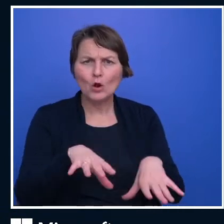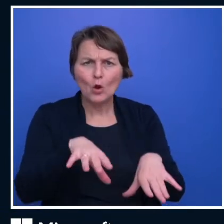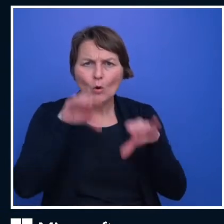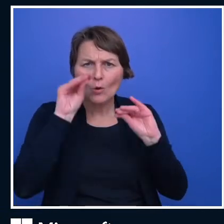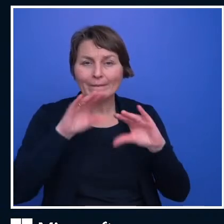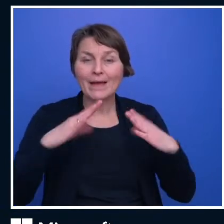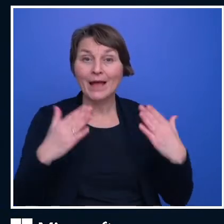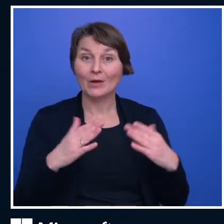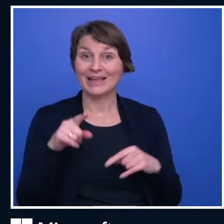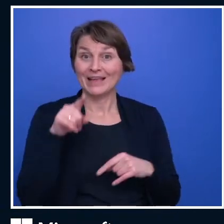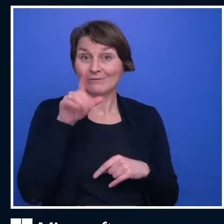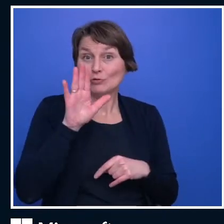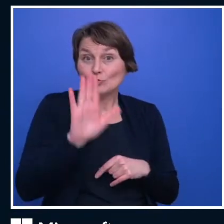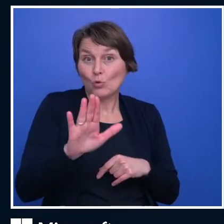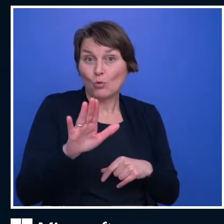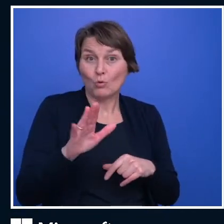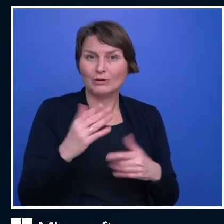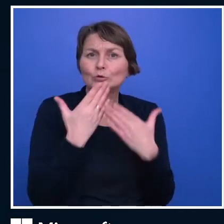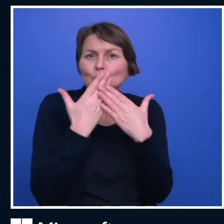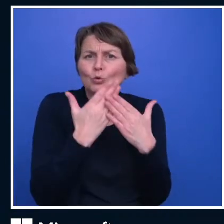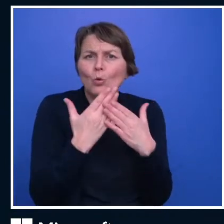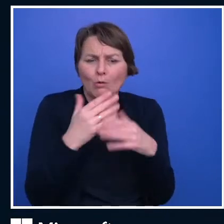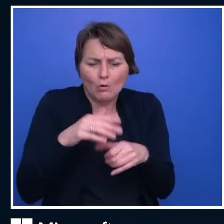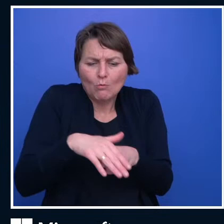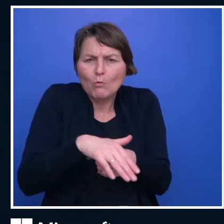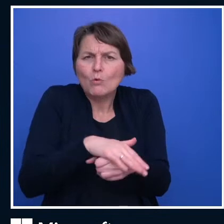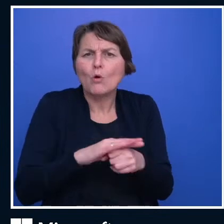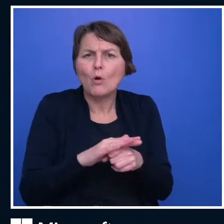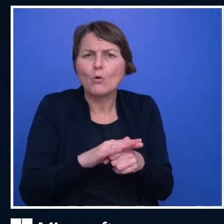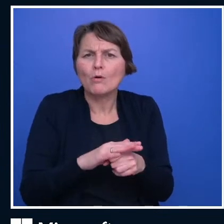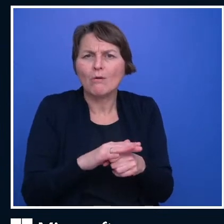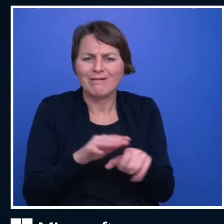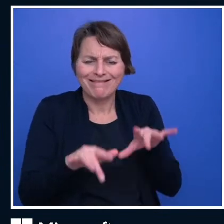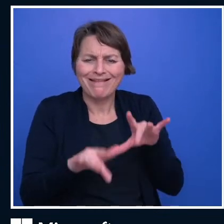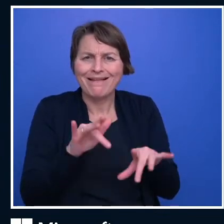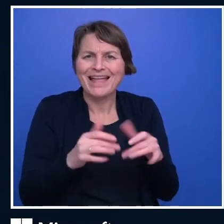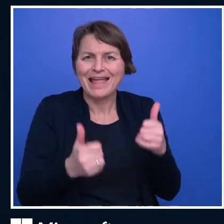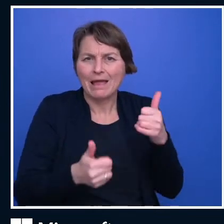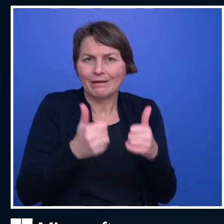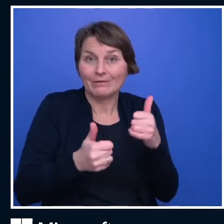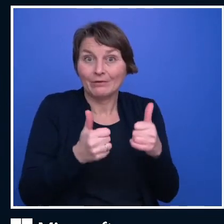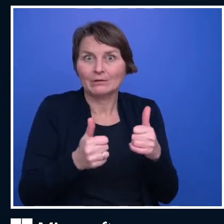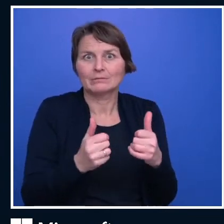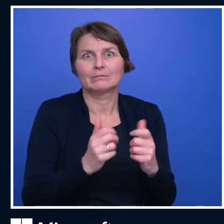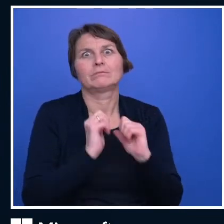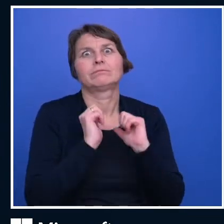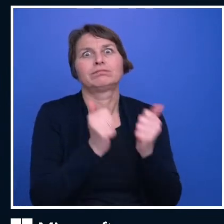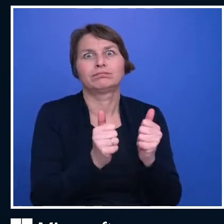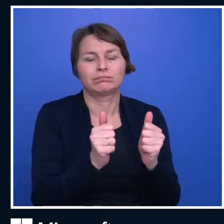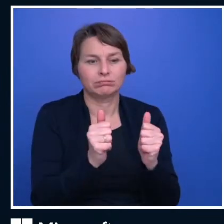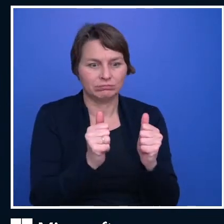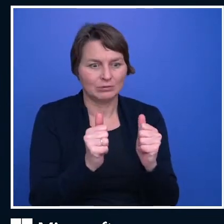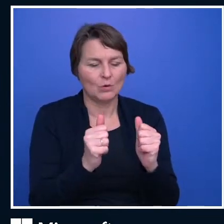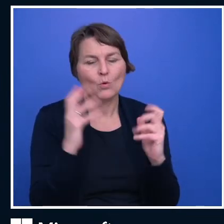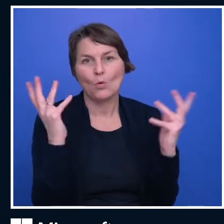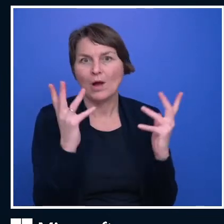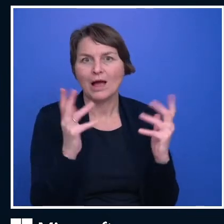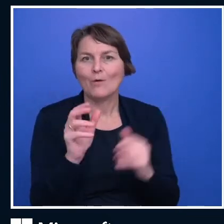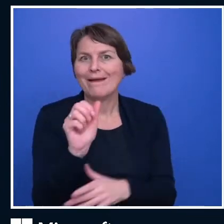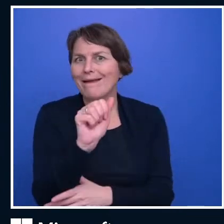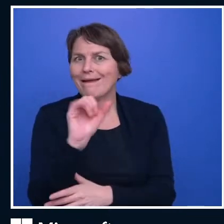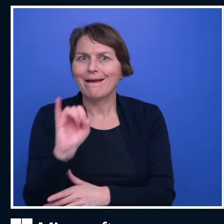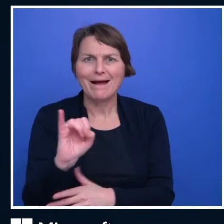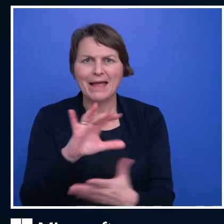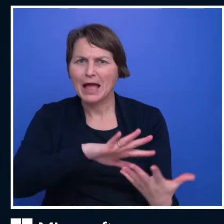at your school. I feel like the place where I see where the coolest AI implementation by students is happening is at hackathons.